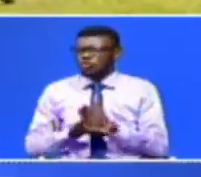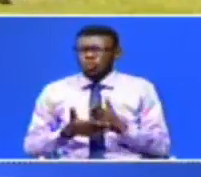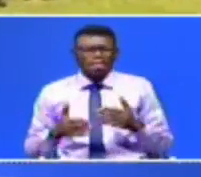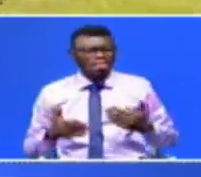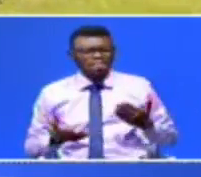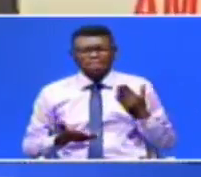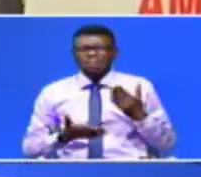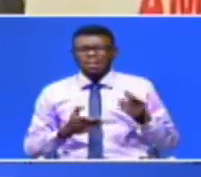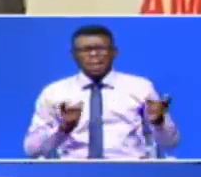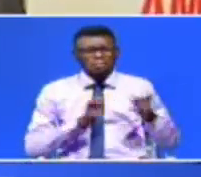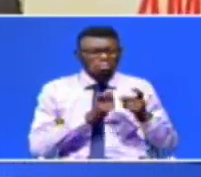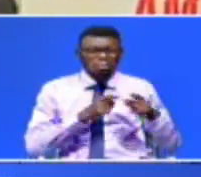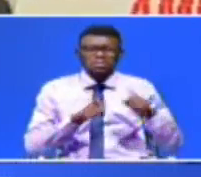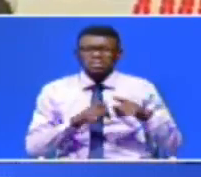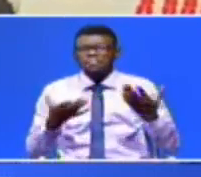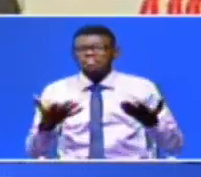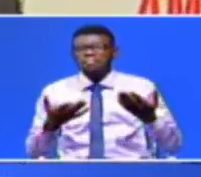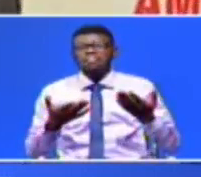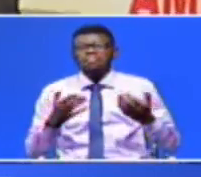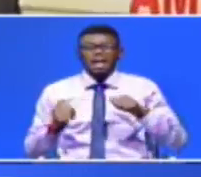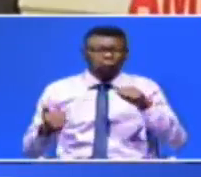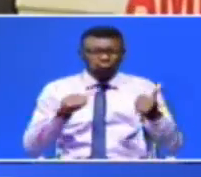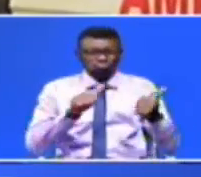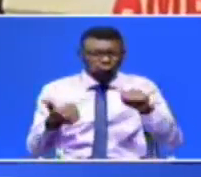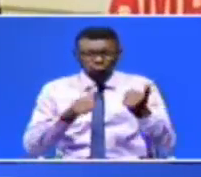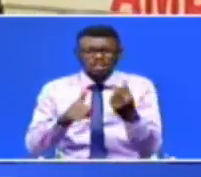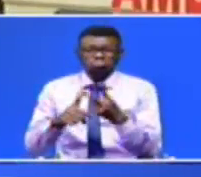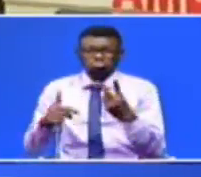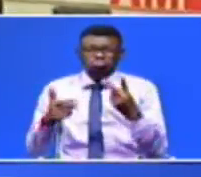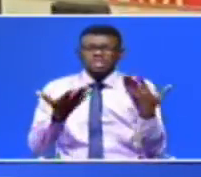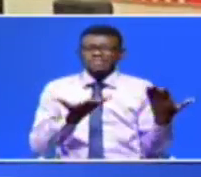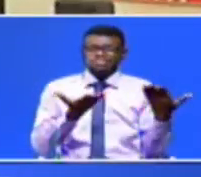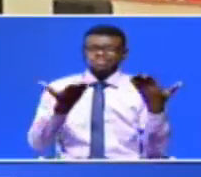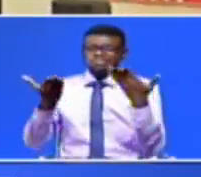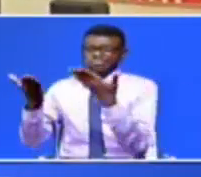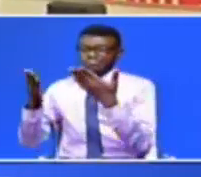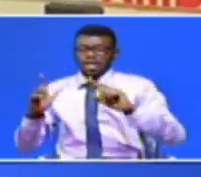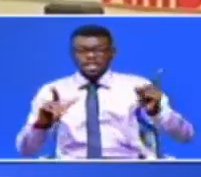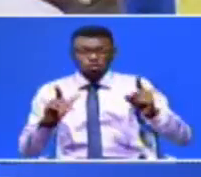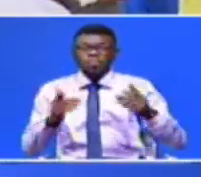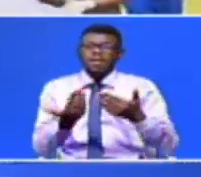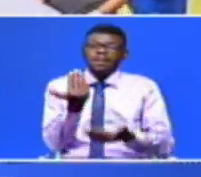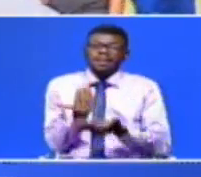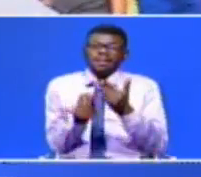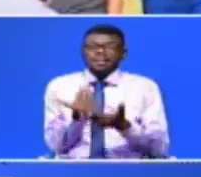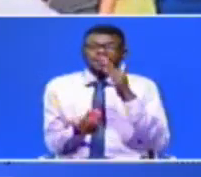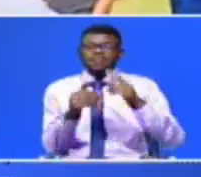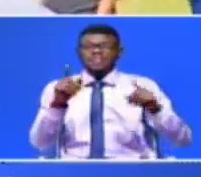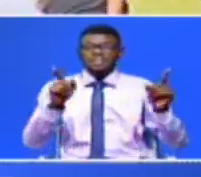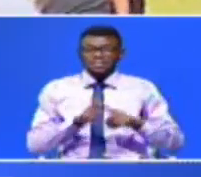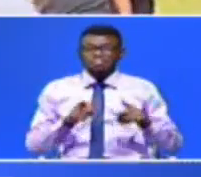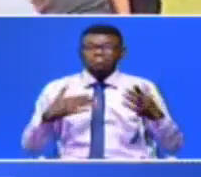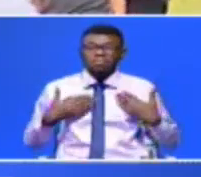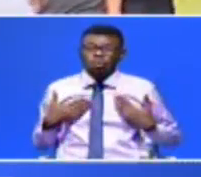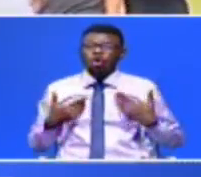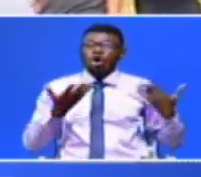with the pilots Peter Kemboi and Jacinta Akorot, were later airlifted to Nairobi for further treatment. In the meantime, as the